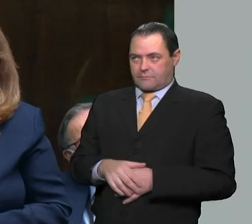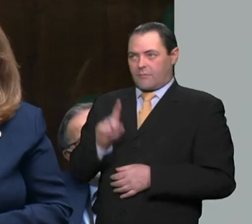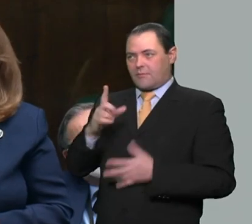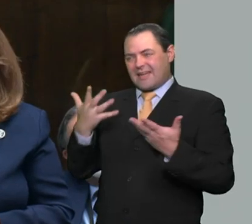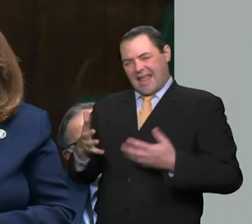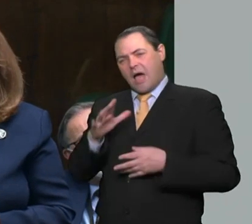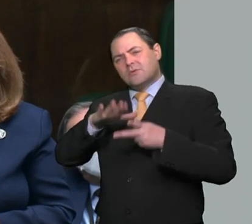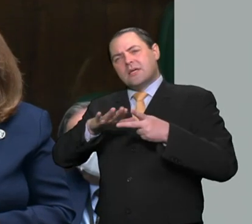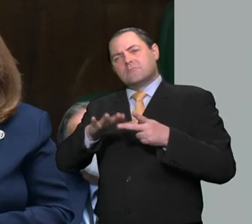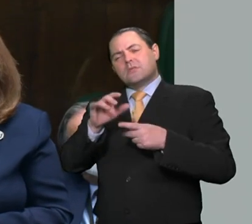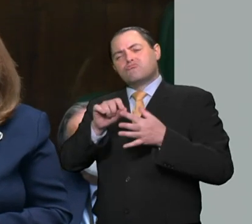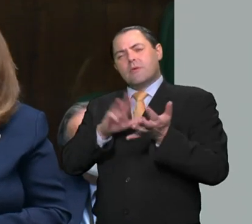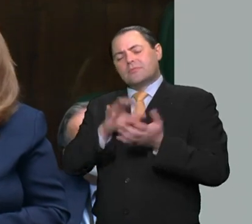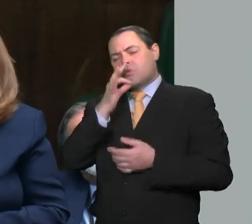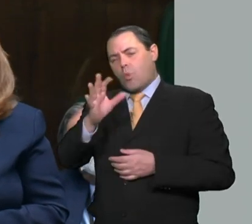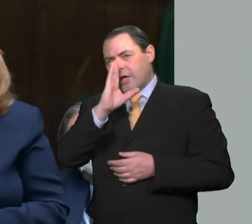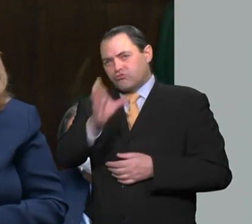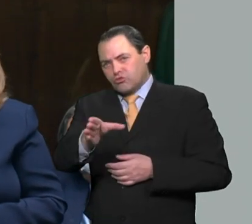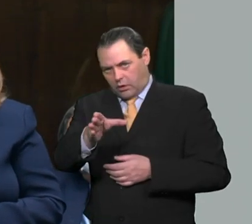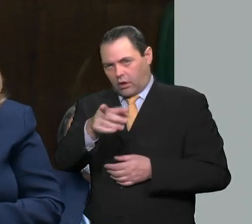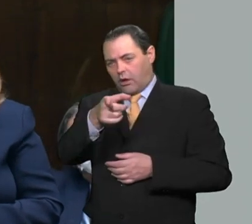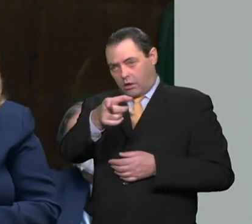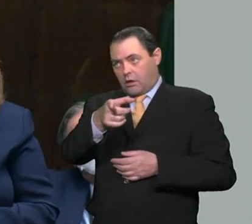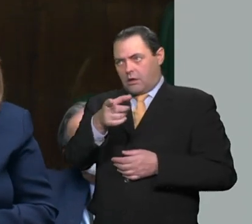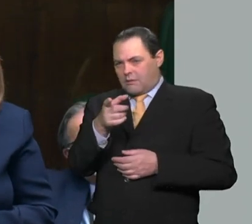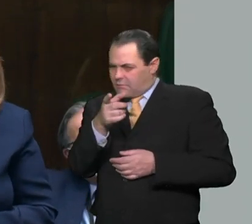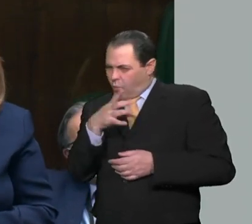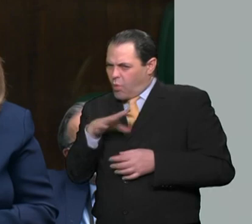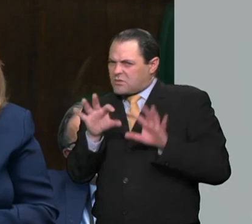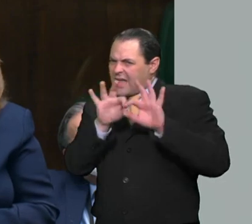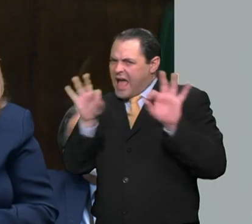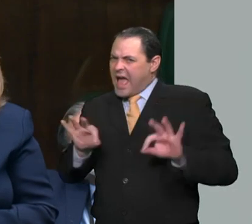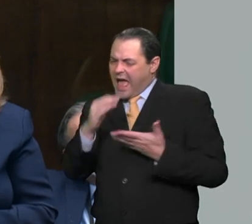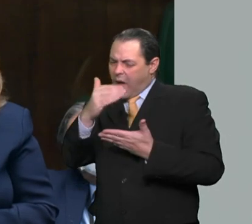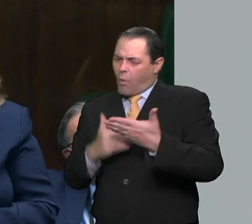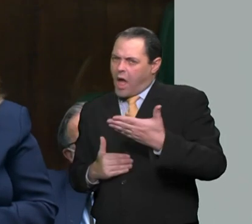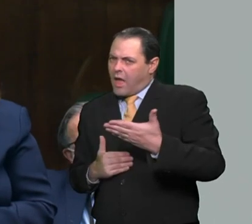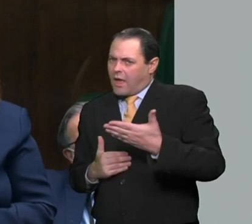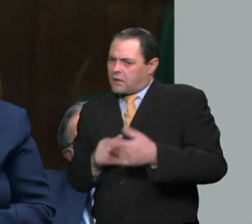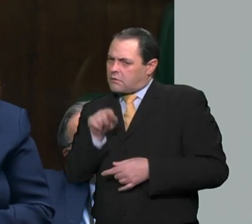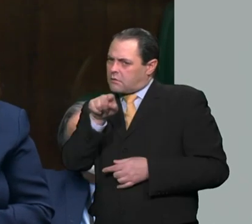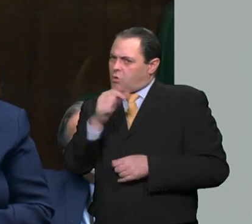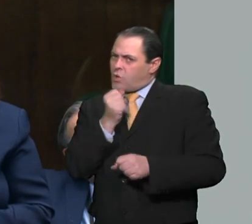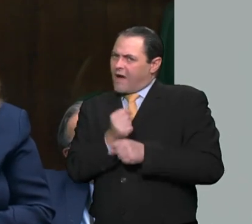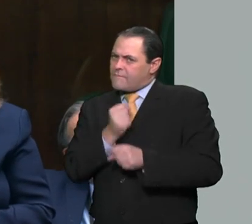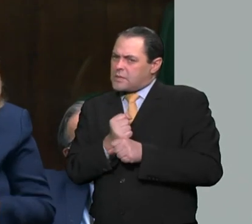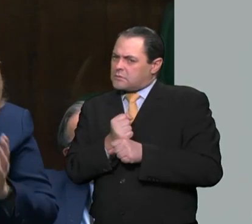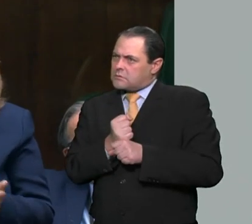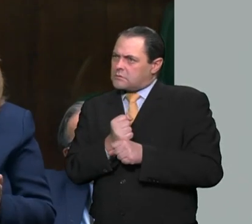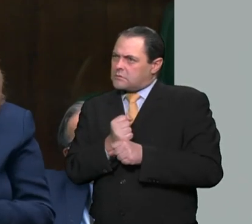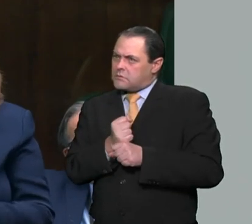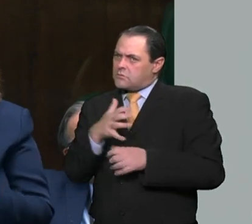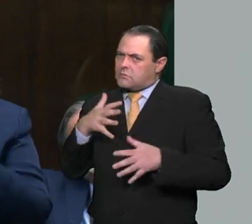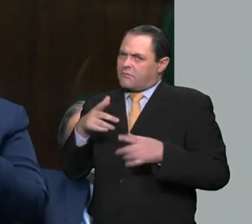the Deputy Prime Minister this. Can he outline exactly for us what it is his government has against the